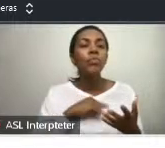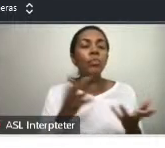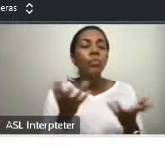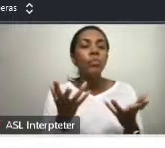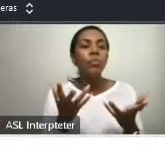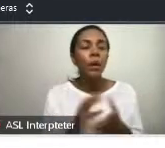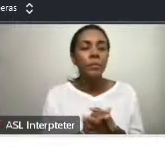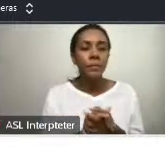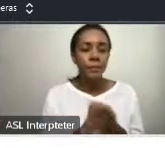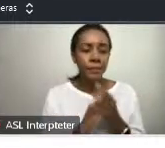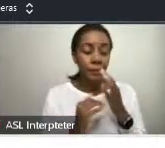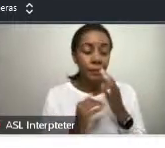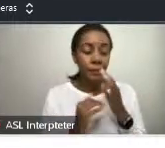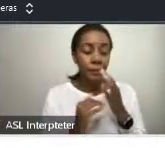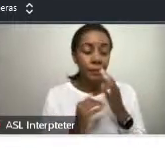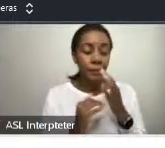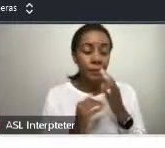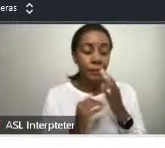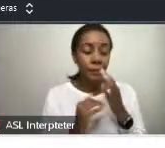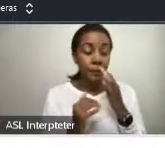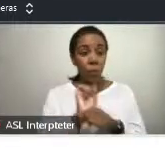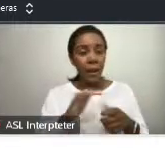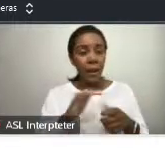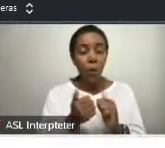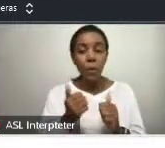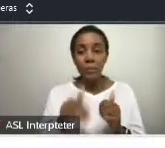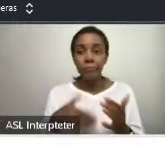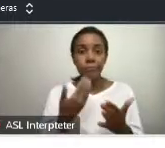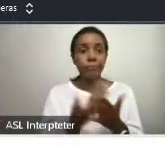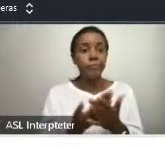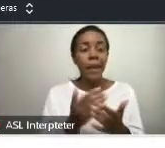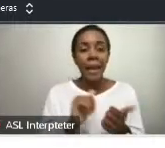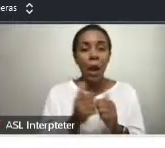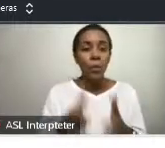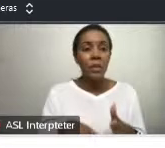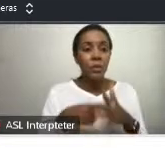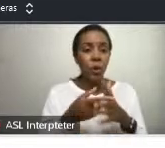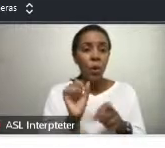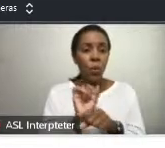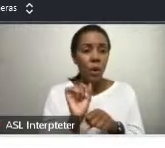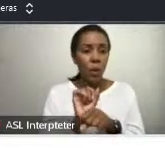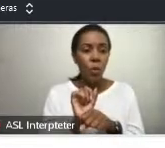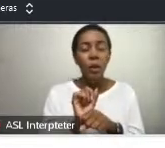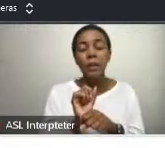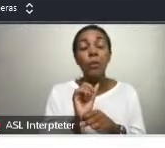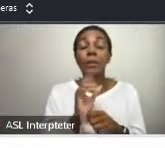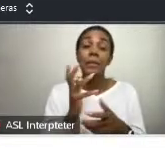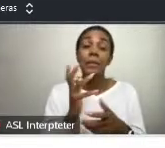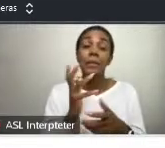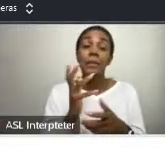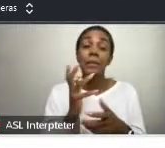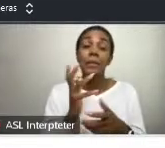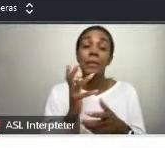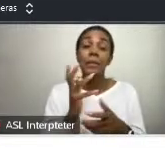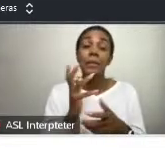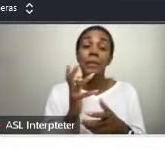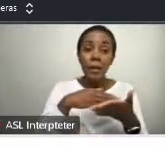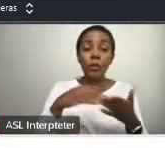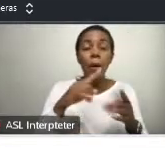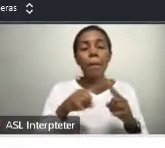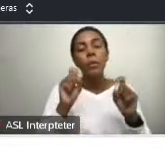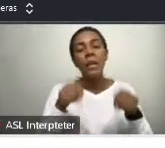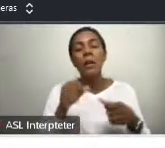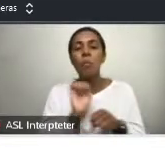get and where we get that started, and then we can work against, it wasn't necessarily in the budget, we can work to figure out how we get started